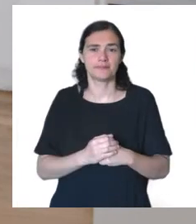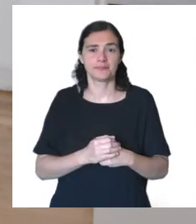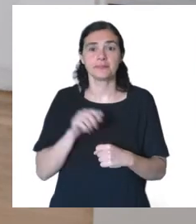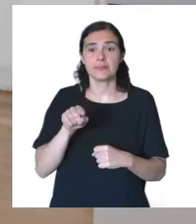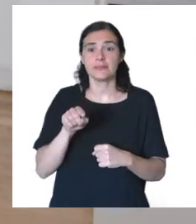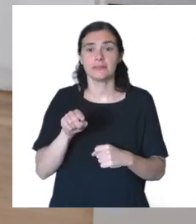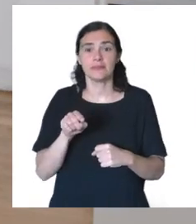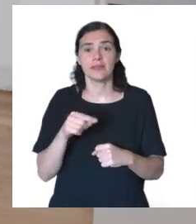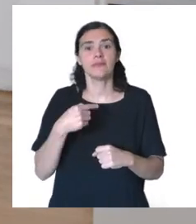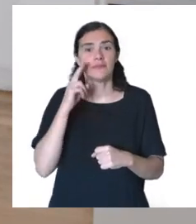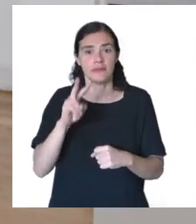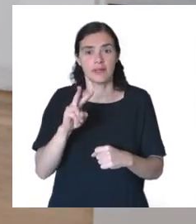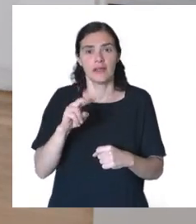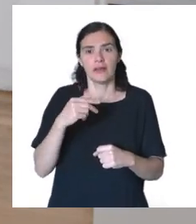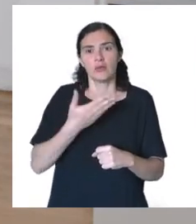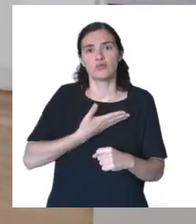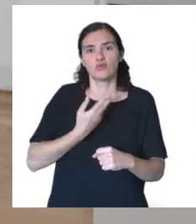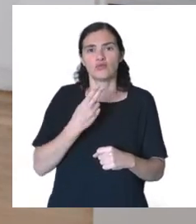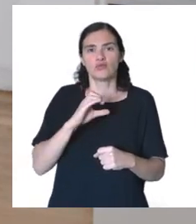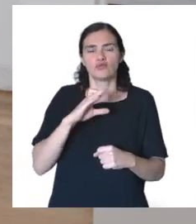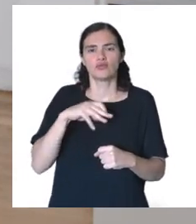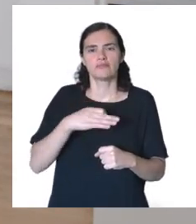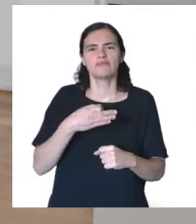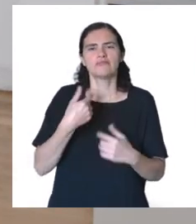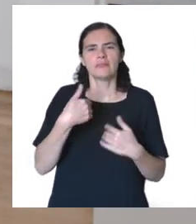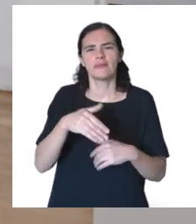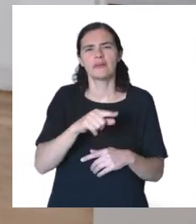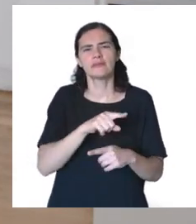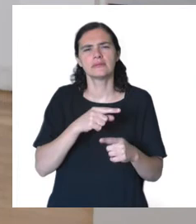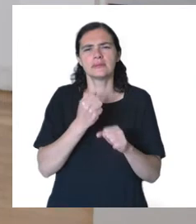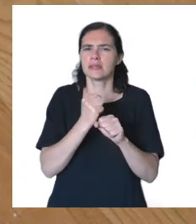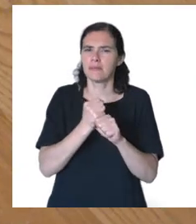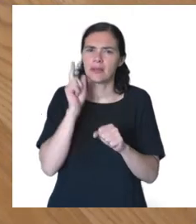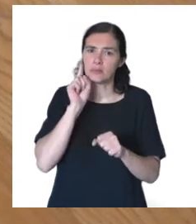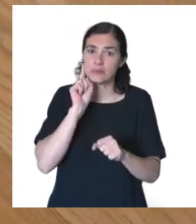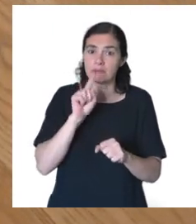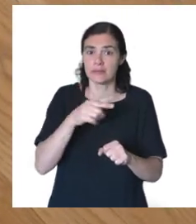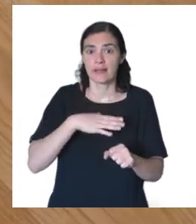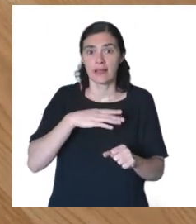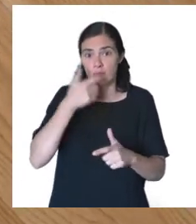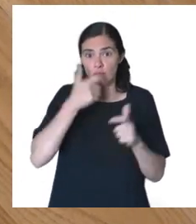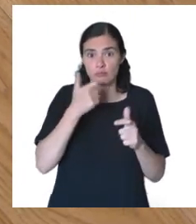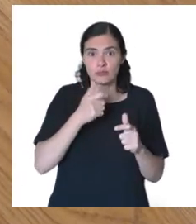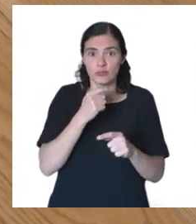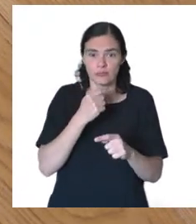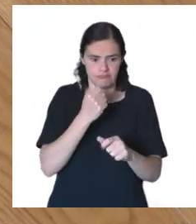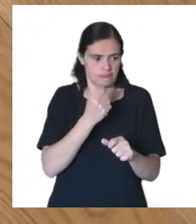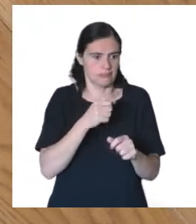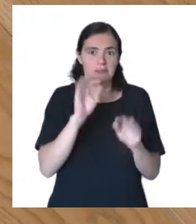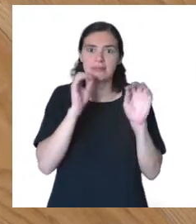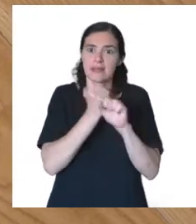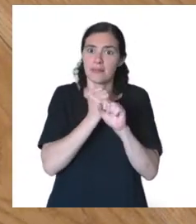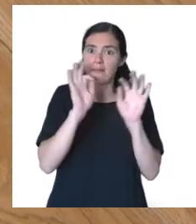the work. And that will be, we will see that in the show, a very important part of her work. She wants the visitors